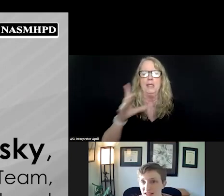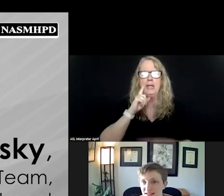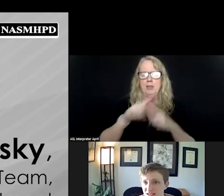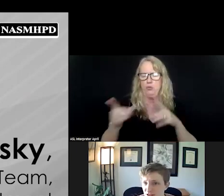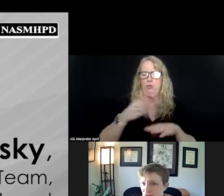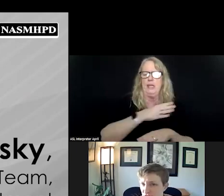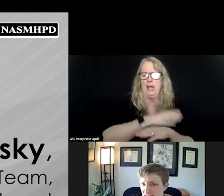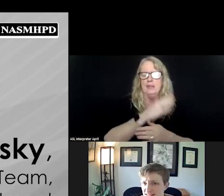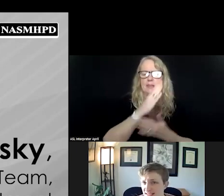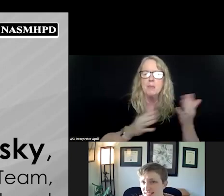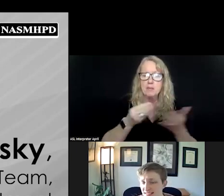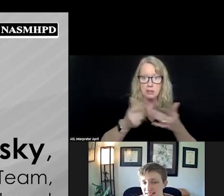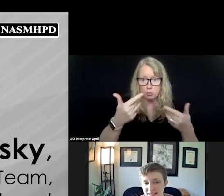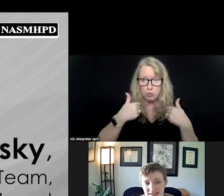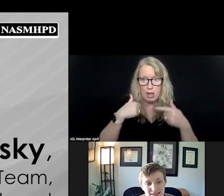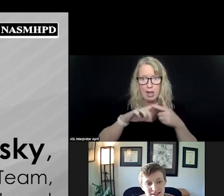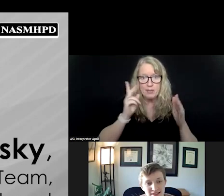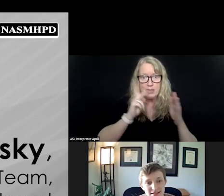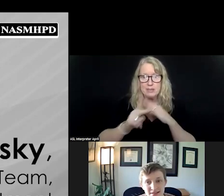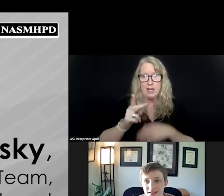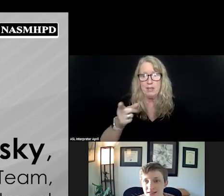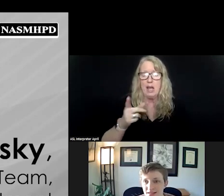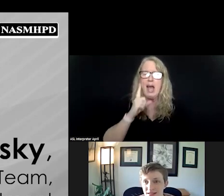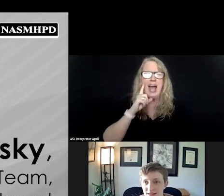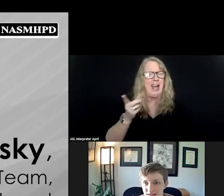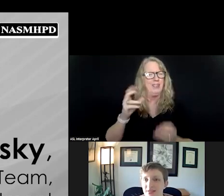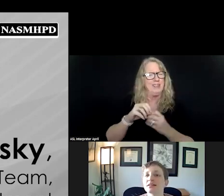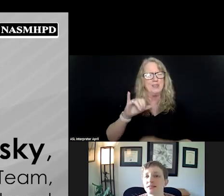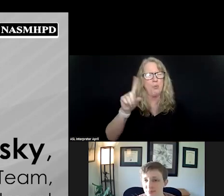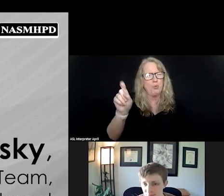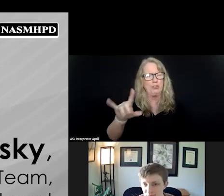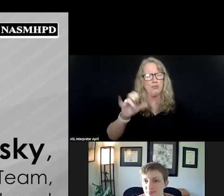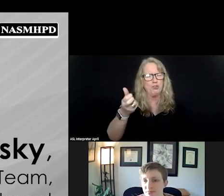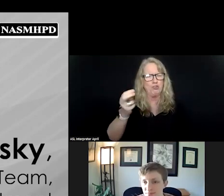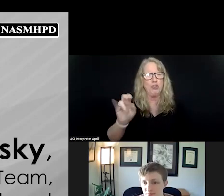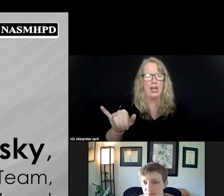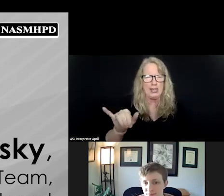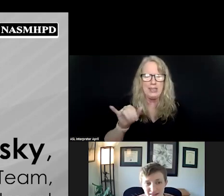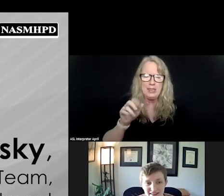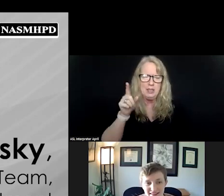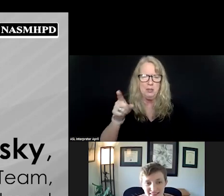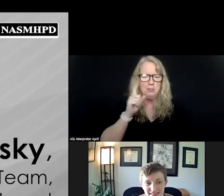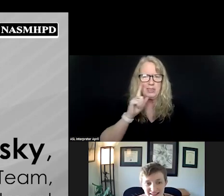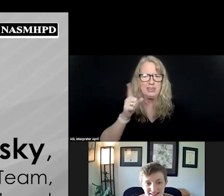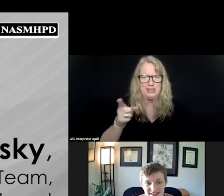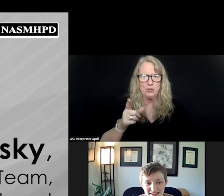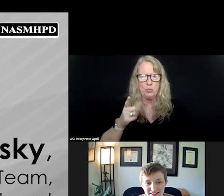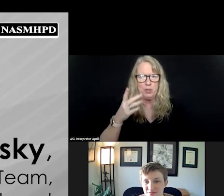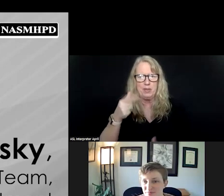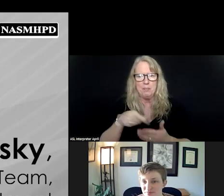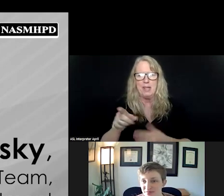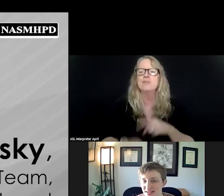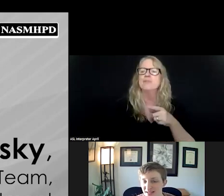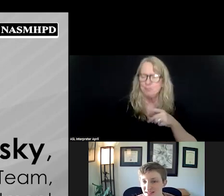some of that. So I don't know if you have any insight. I think that's more of a Johnny question. because he's the one who pays. Yeah,